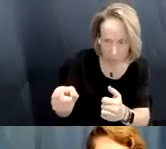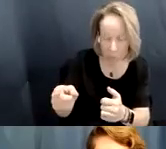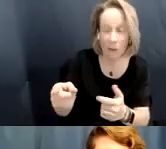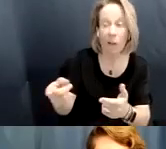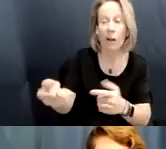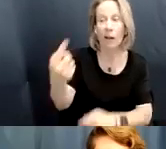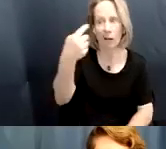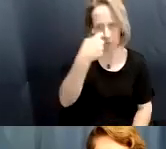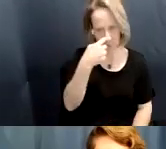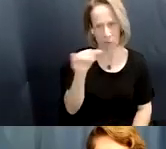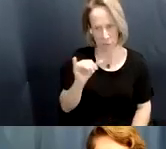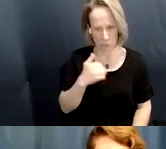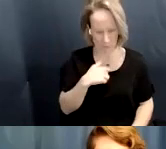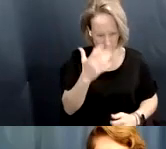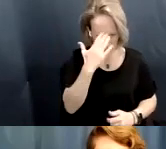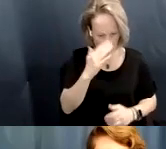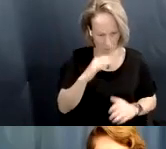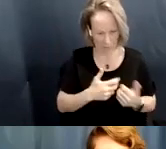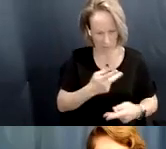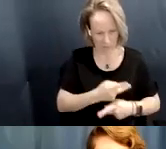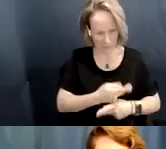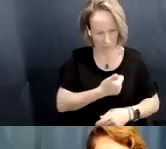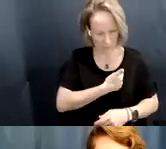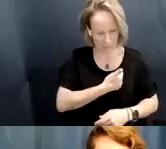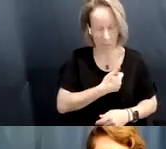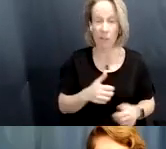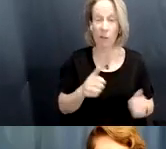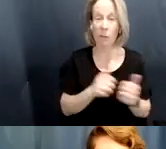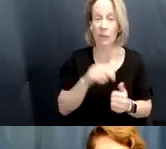All right, with that, I'm going to turn it over to Marley.